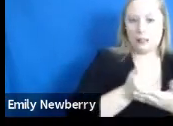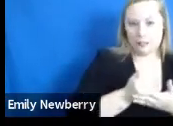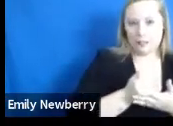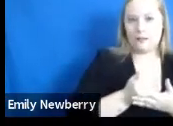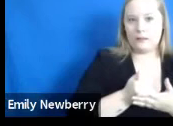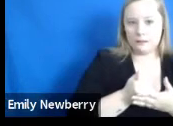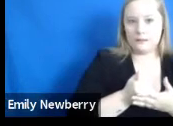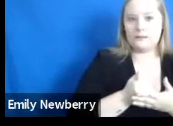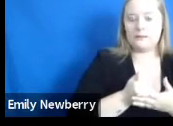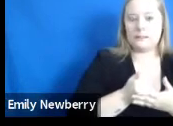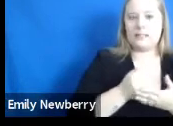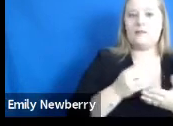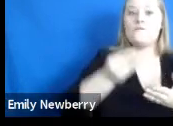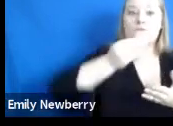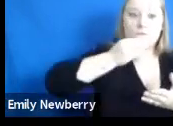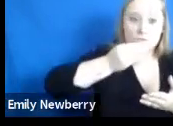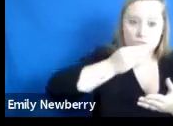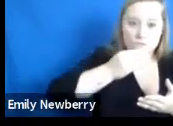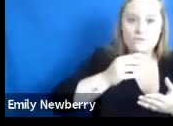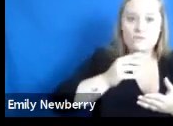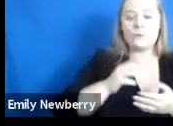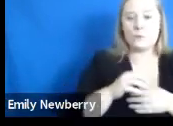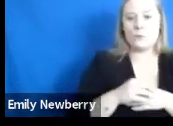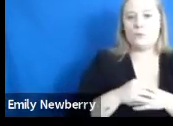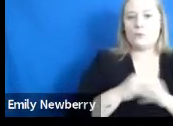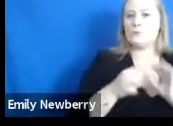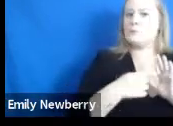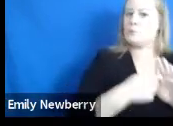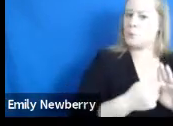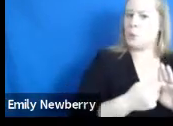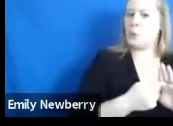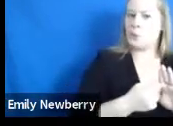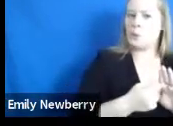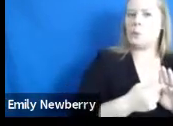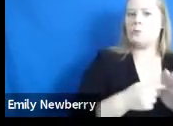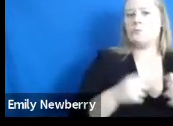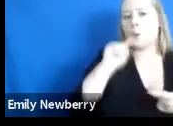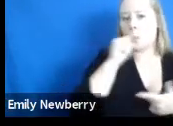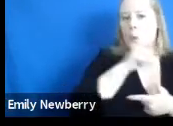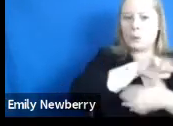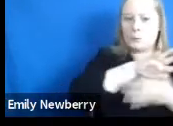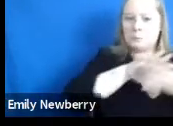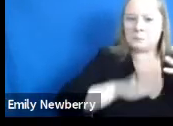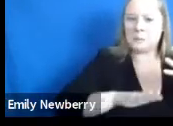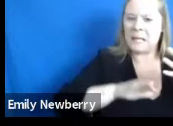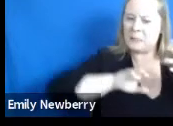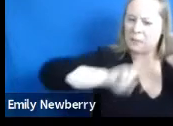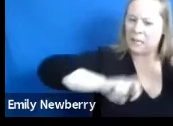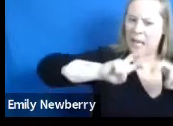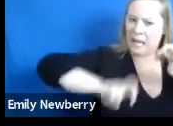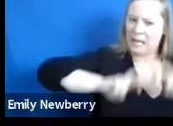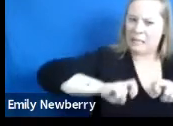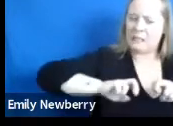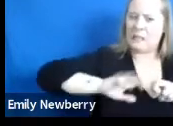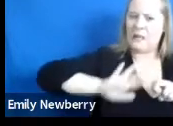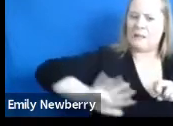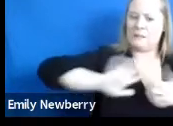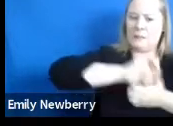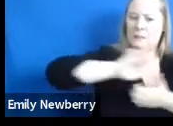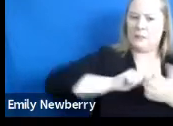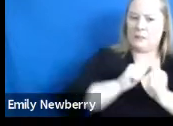squash, also alfalfa and pasture grass leaf tissue, and analyzed for the concentrations of different heavy